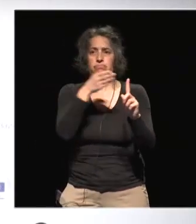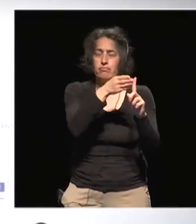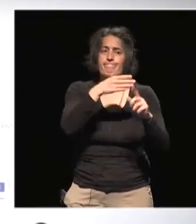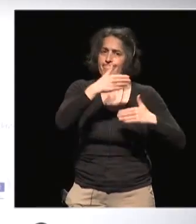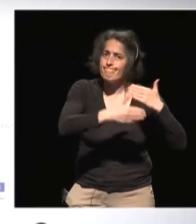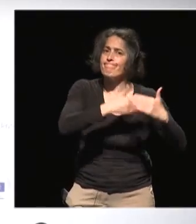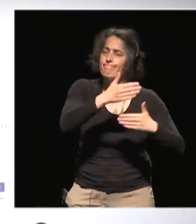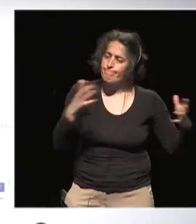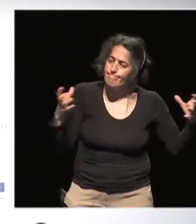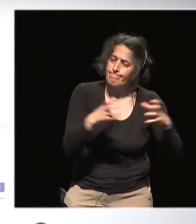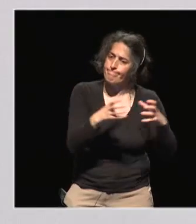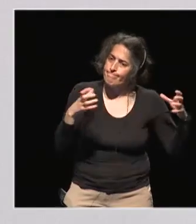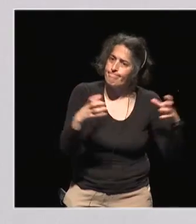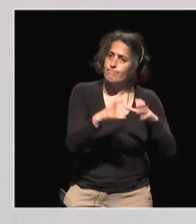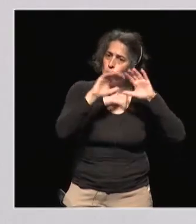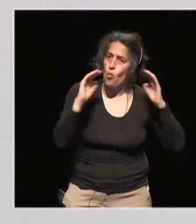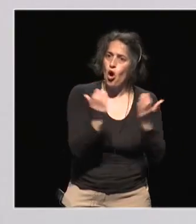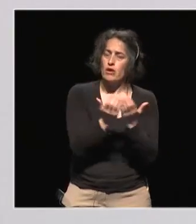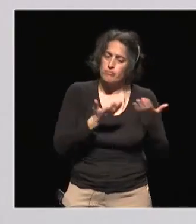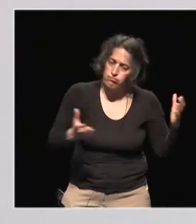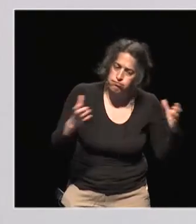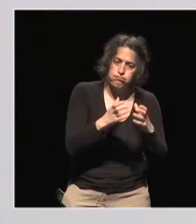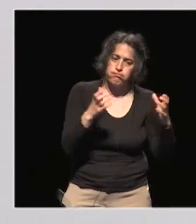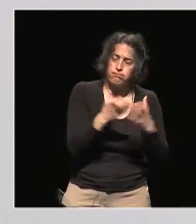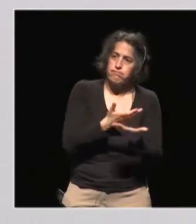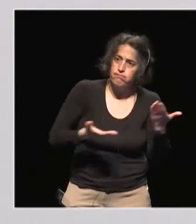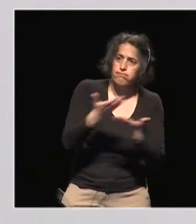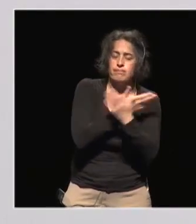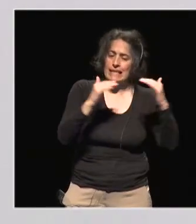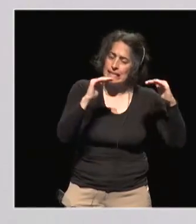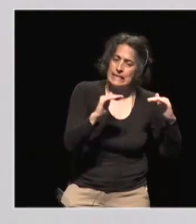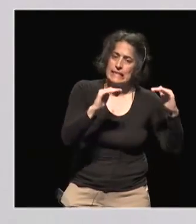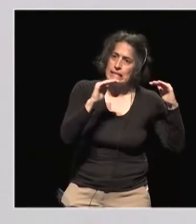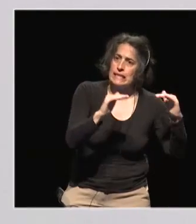continue humanity in the globe.